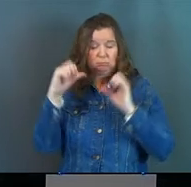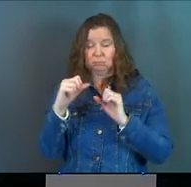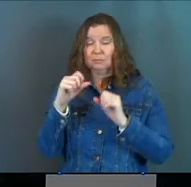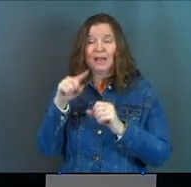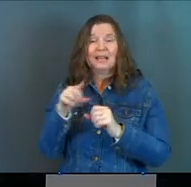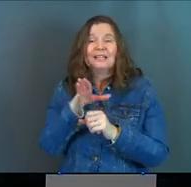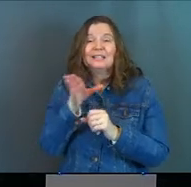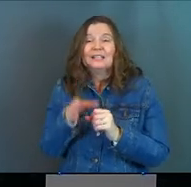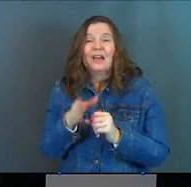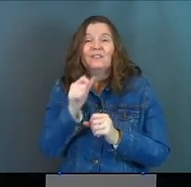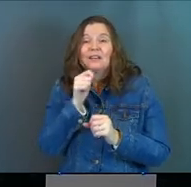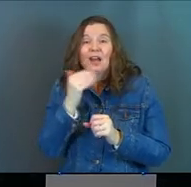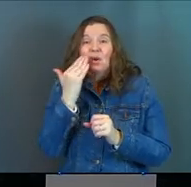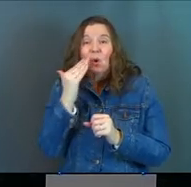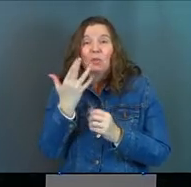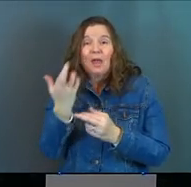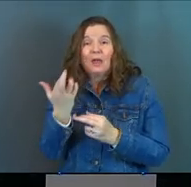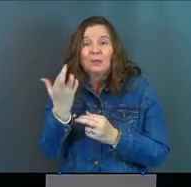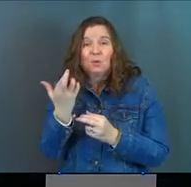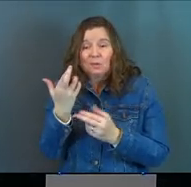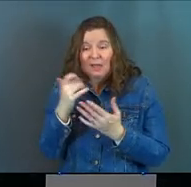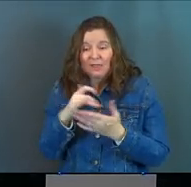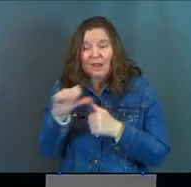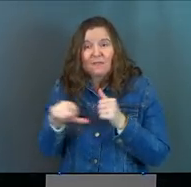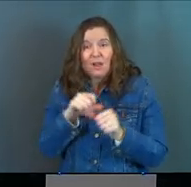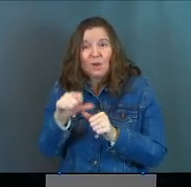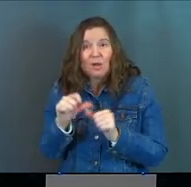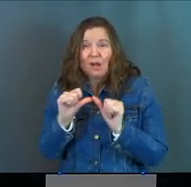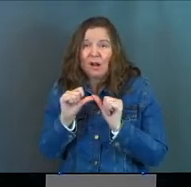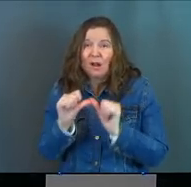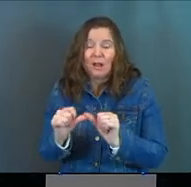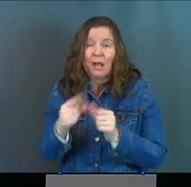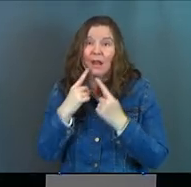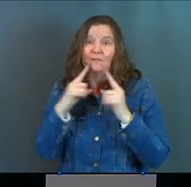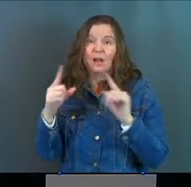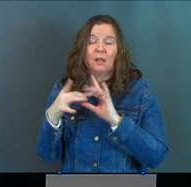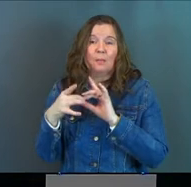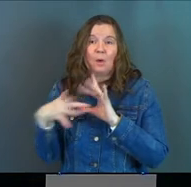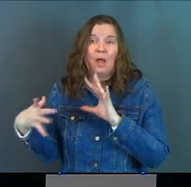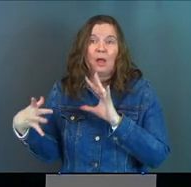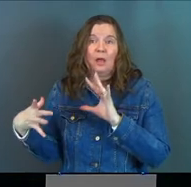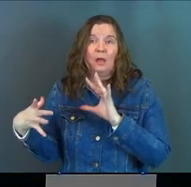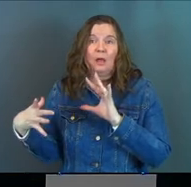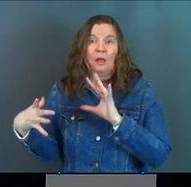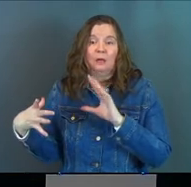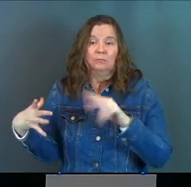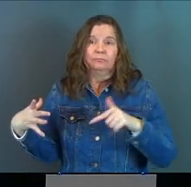mind. He's never not known that community and that fellowship, and finally it breaks.